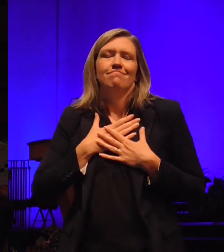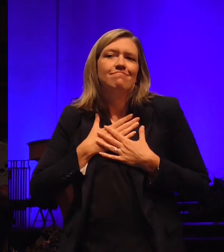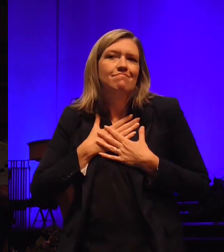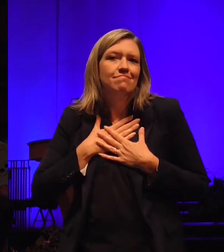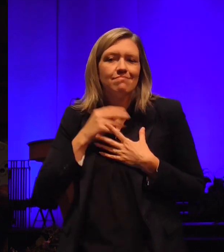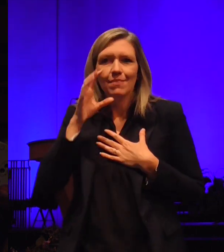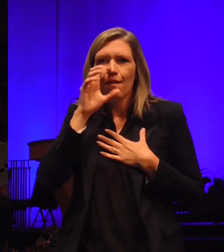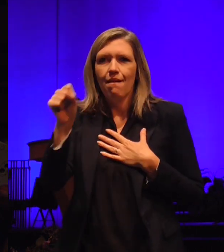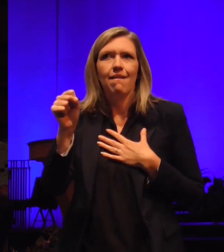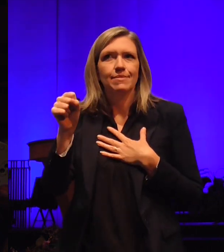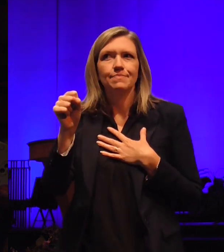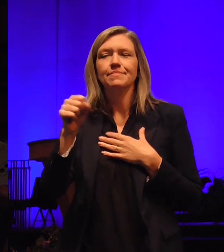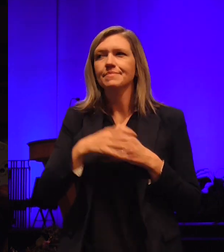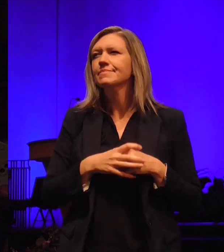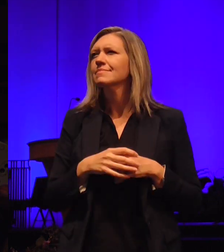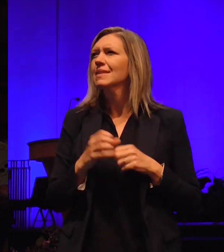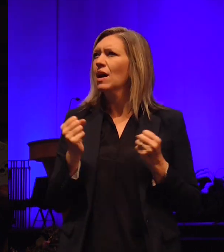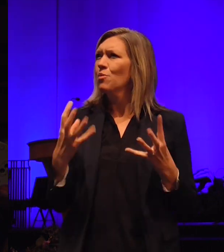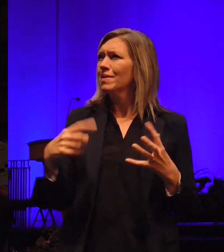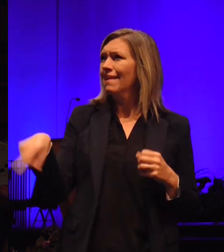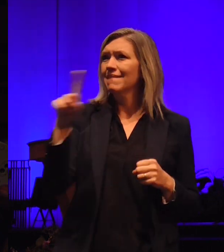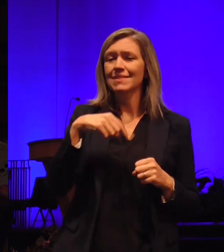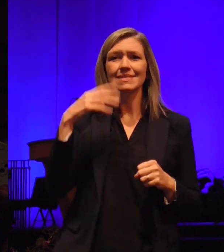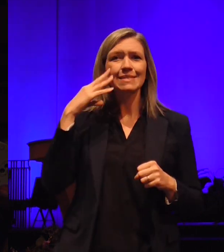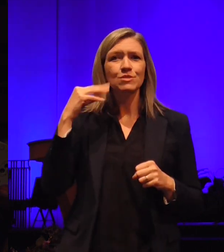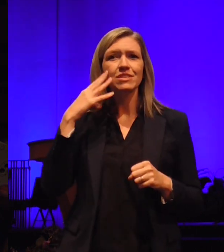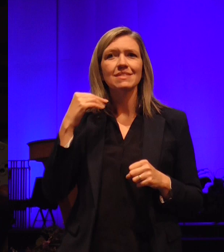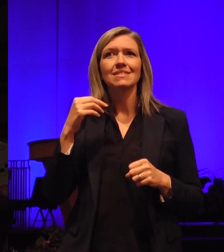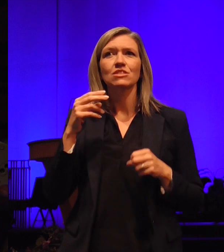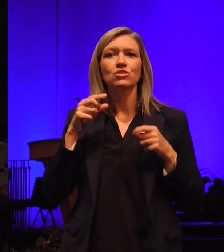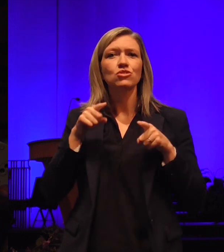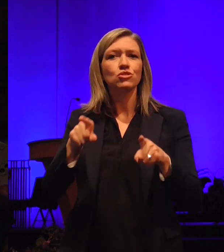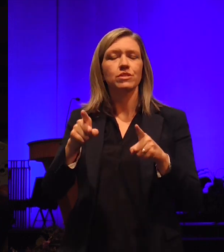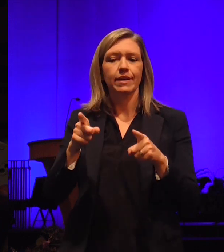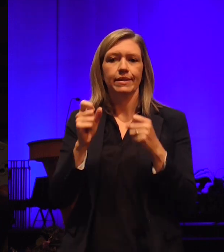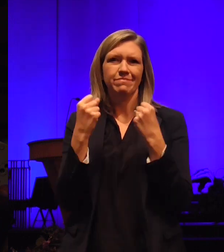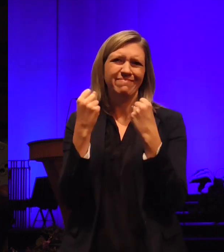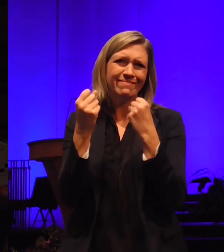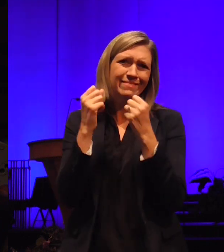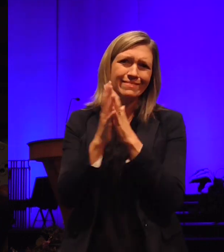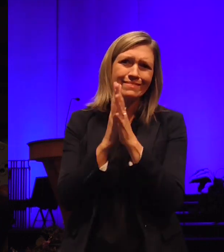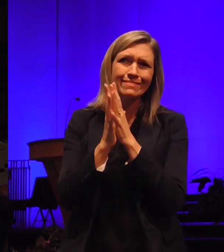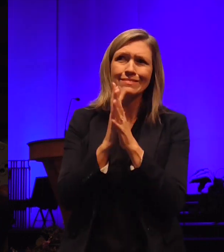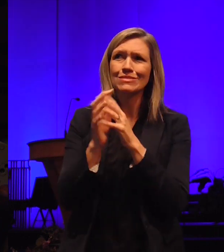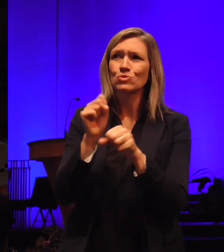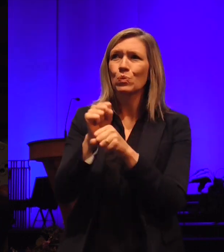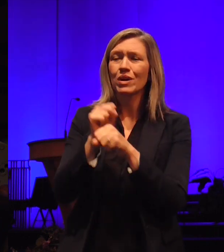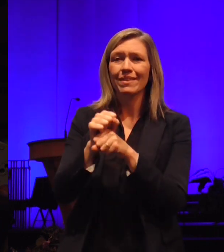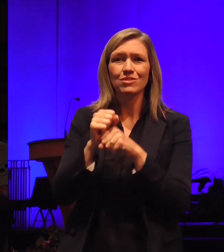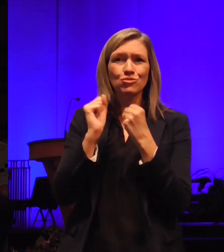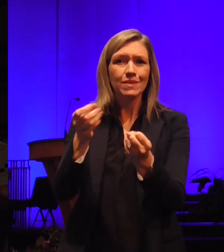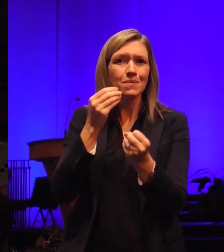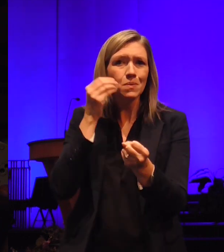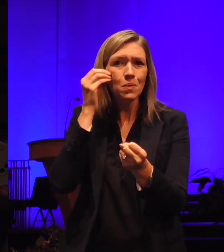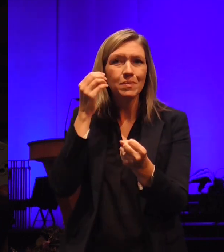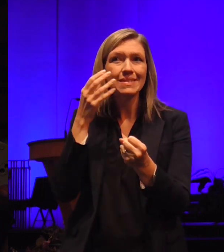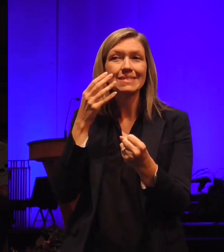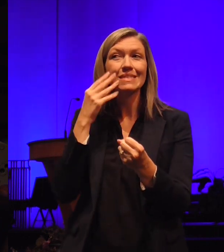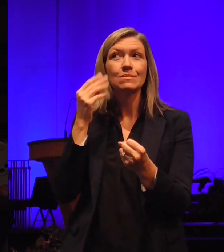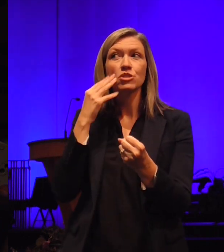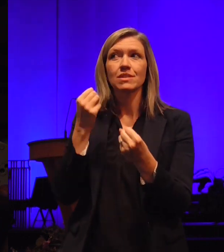awe. And how many of us have had that experience in rush hour on the way to work on home, where we've experienced